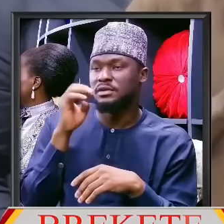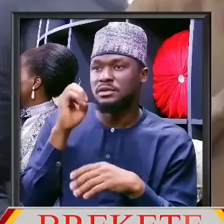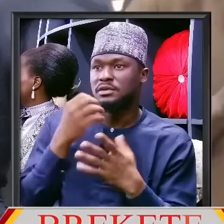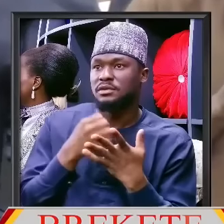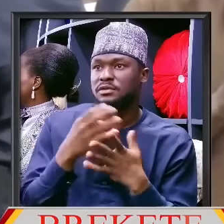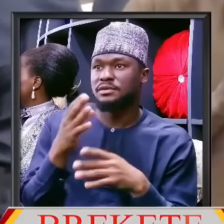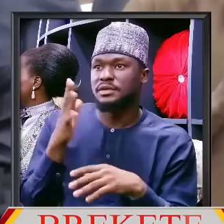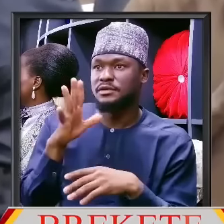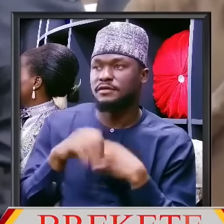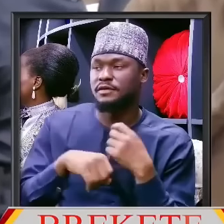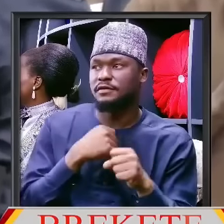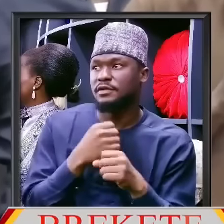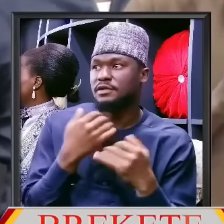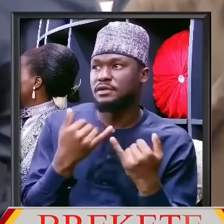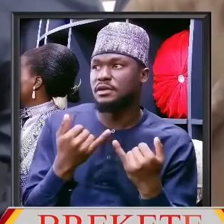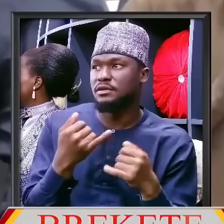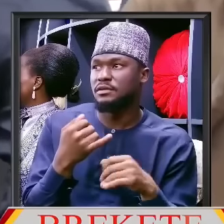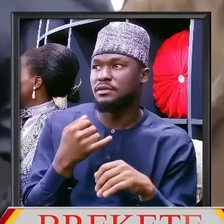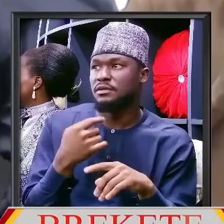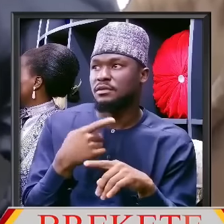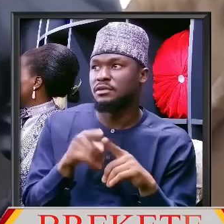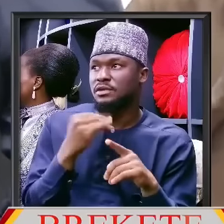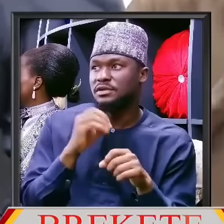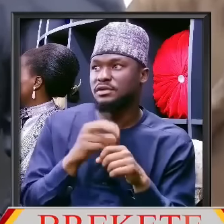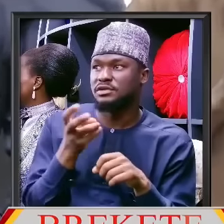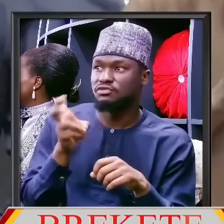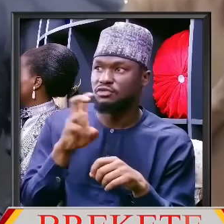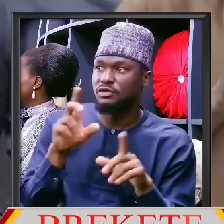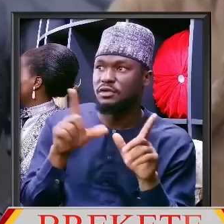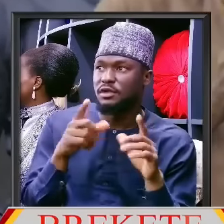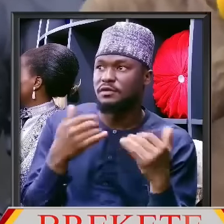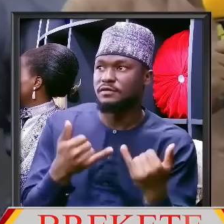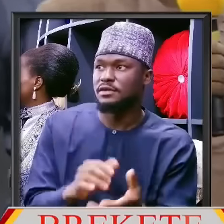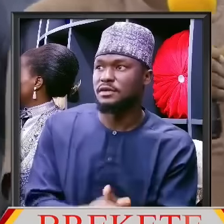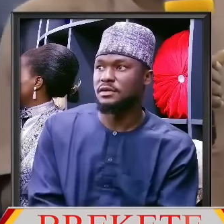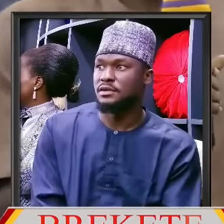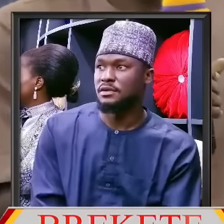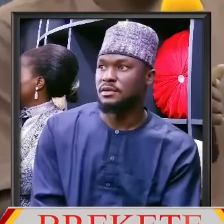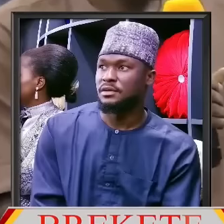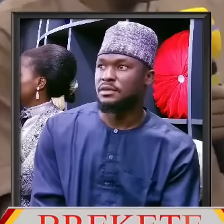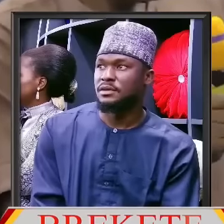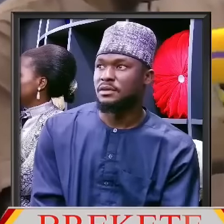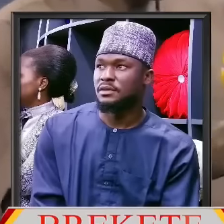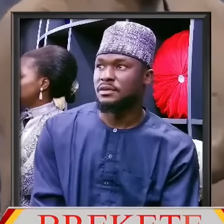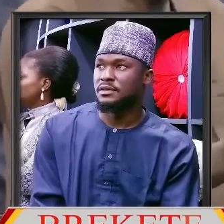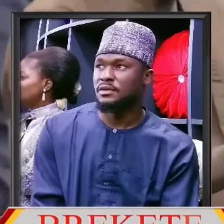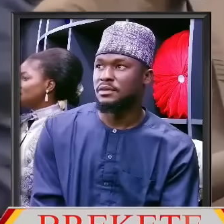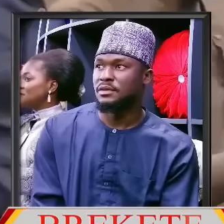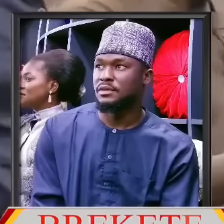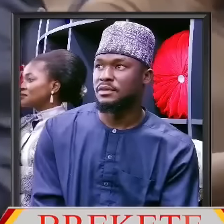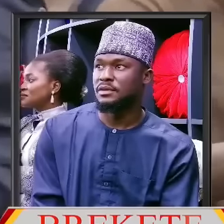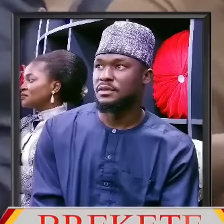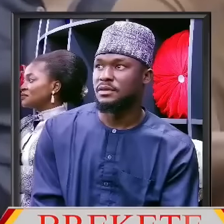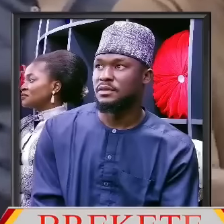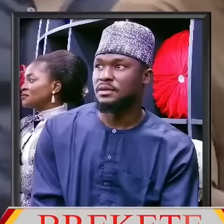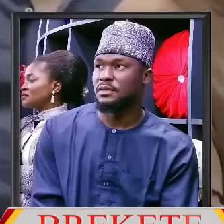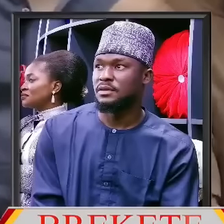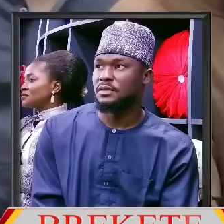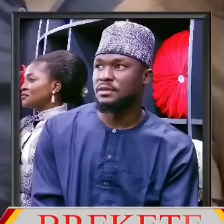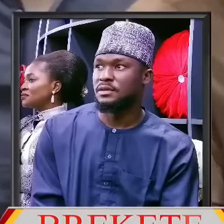the 5 years for 300 level now. Yeah. Thank you. Okay, the next person.